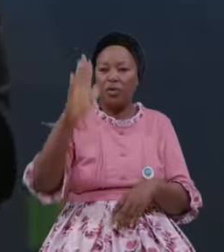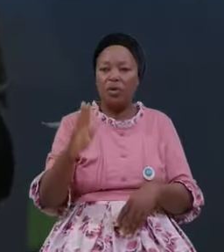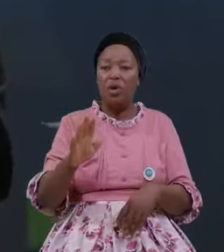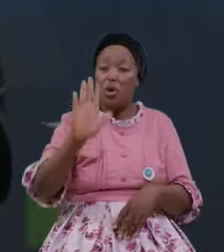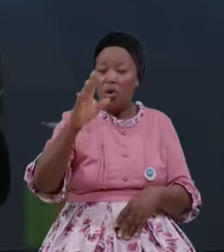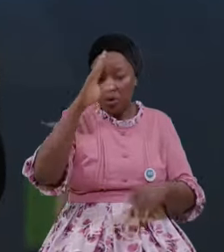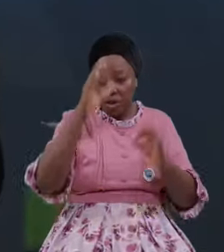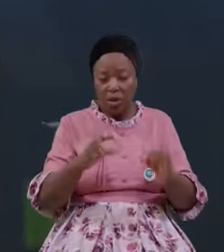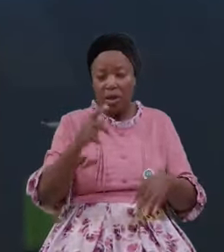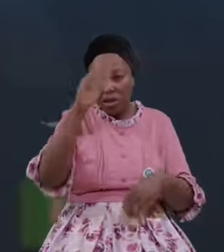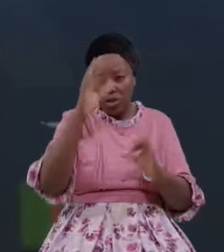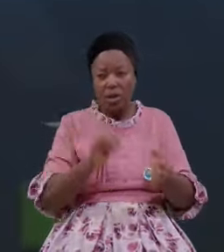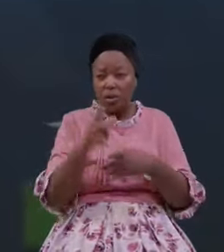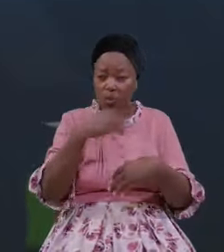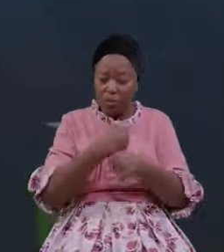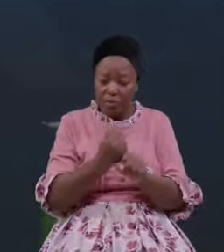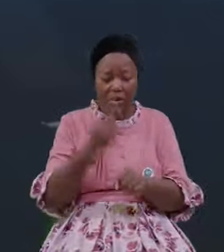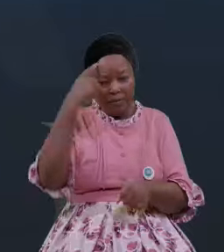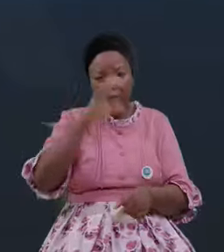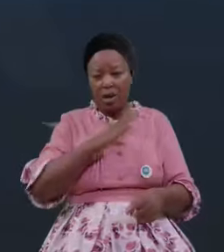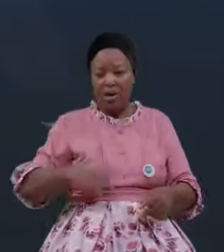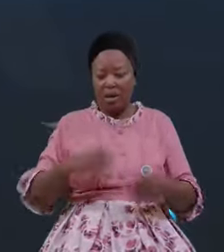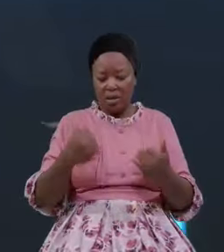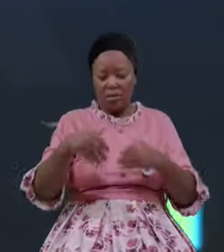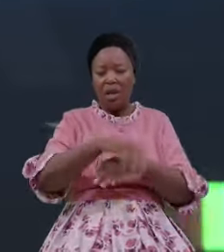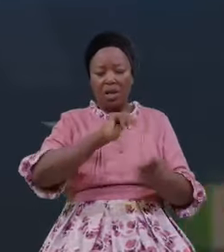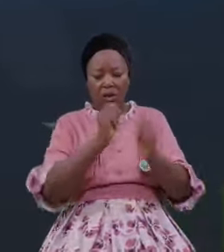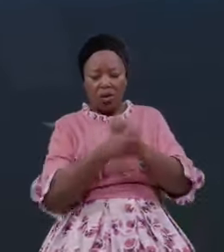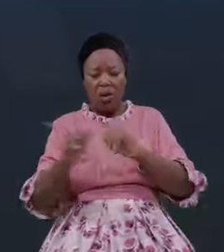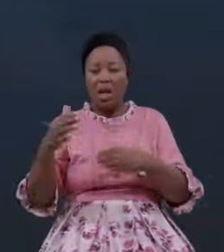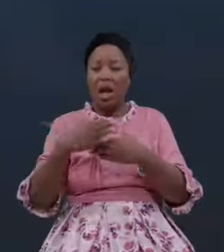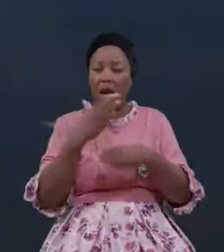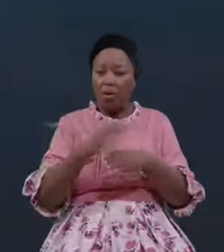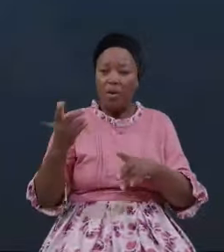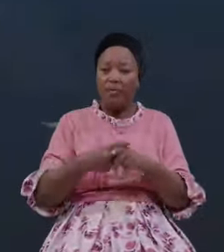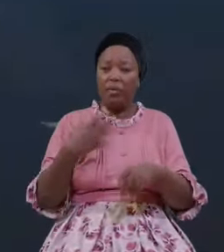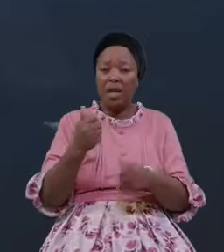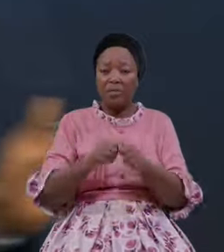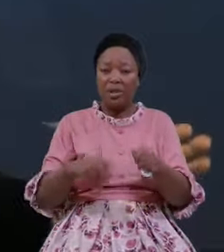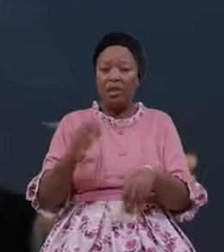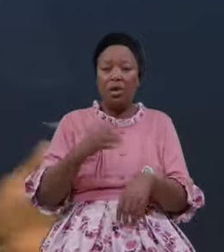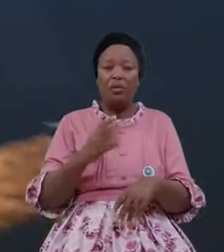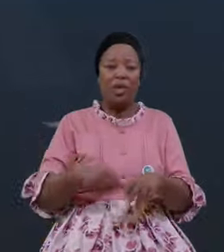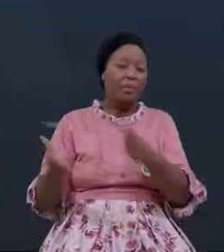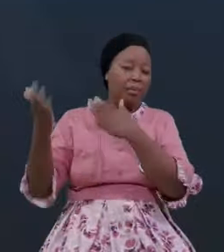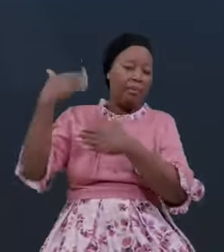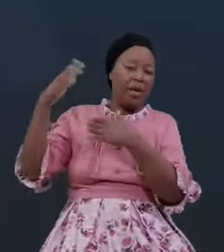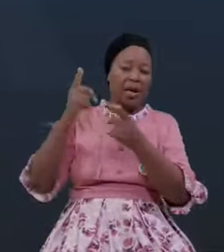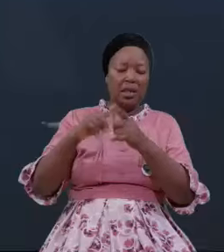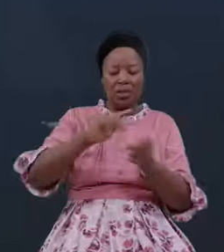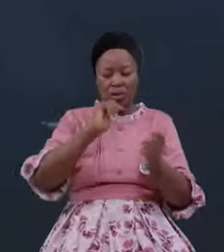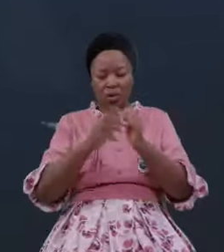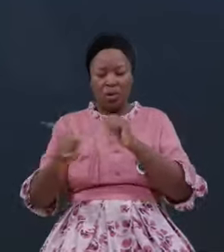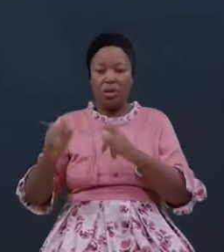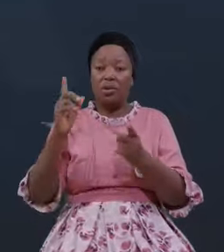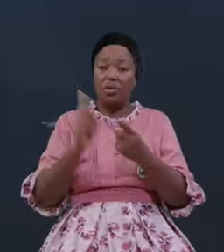for Christ tonight, turning away from everything of the past and turning onto this